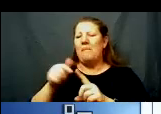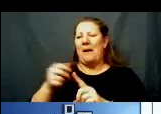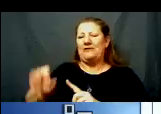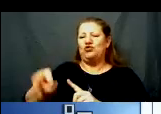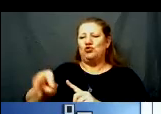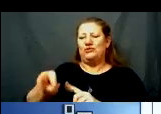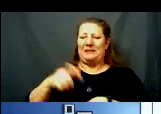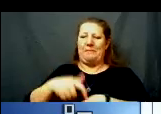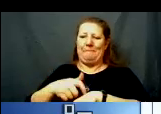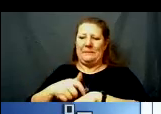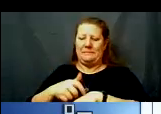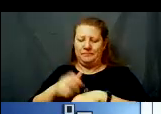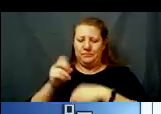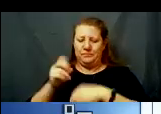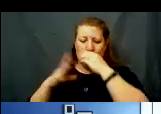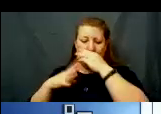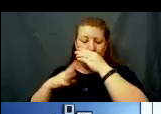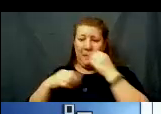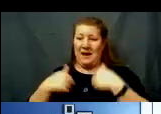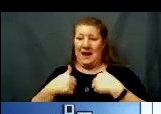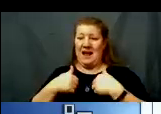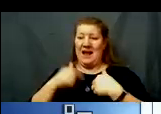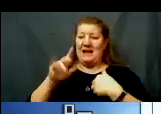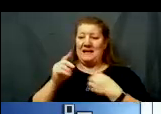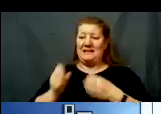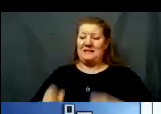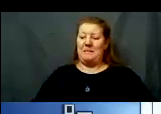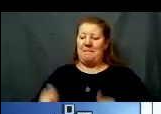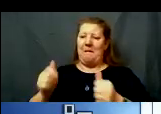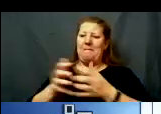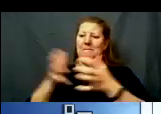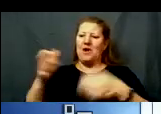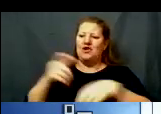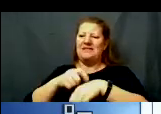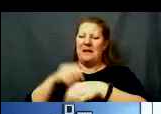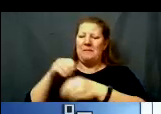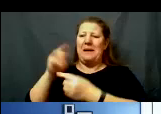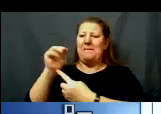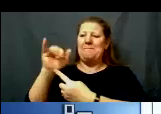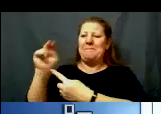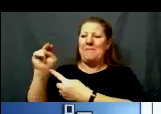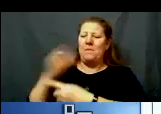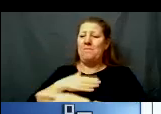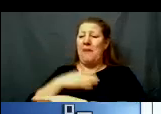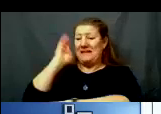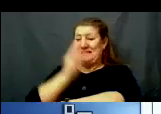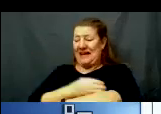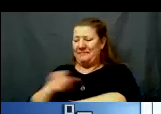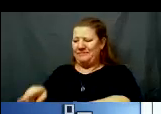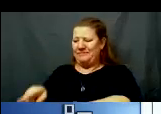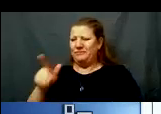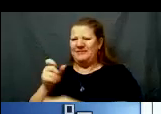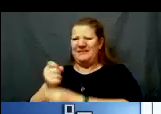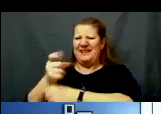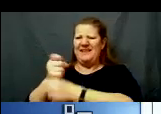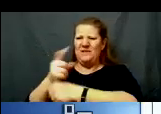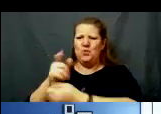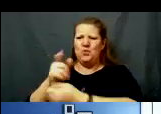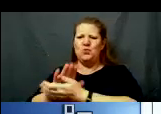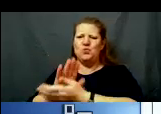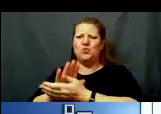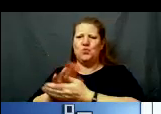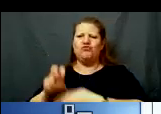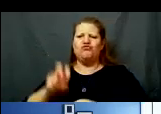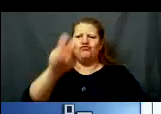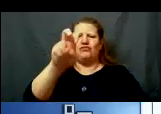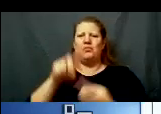Minnesota, where my son, when he was in grade school, took a field trip every year to this place, Fort Snelling.